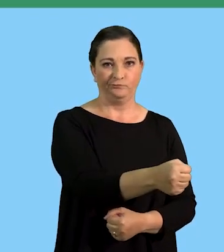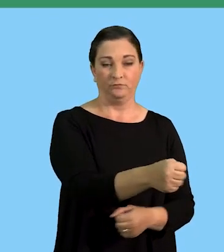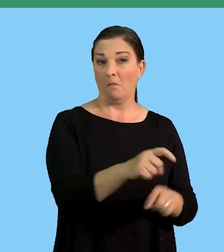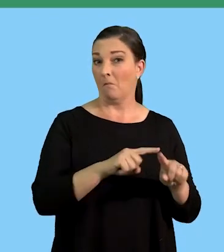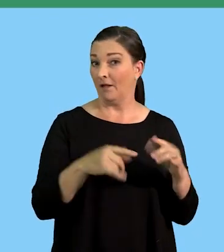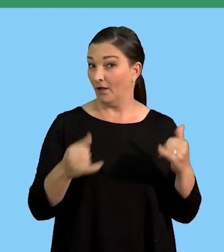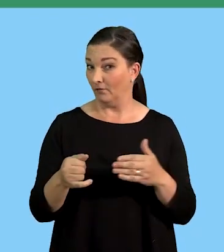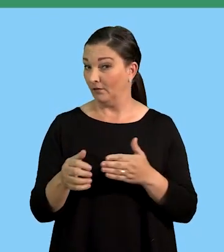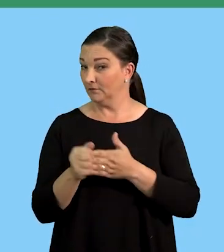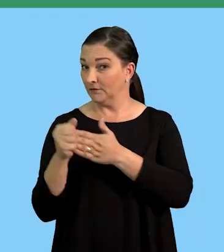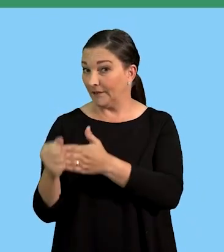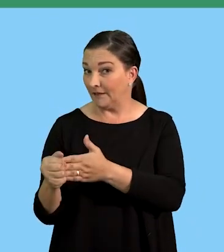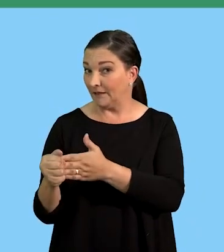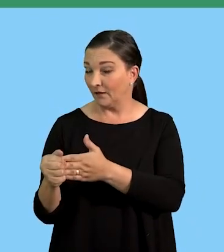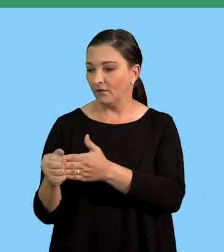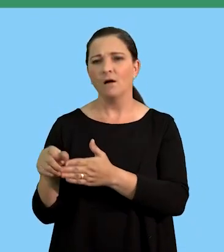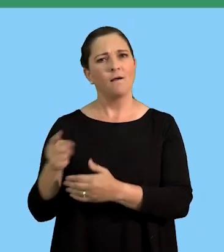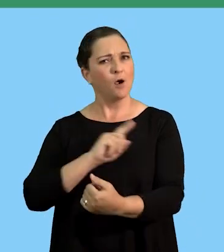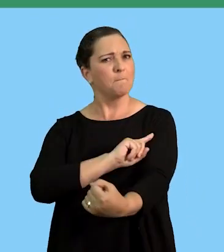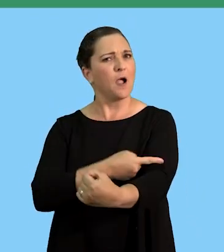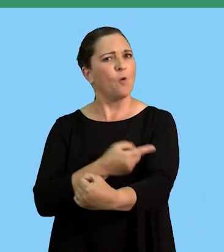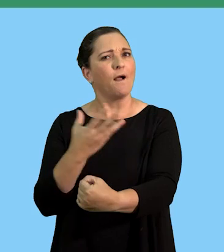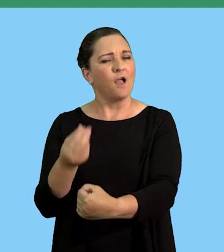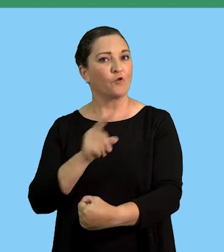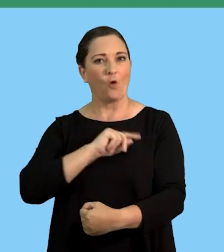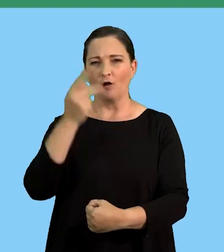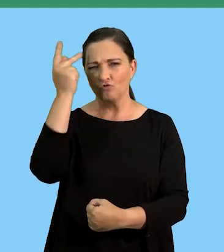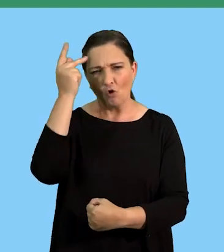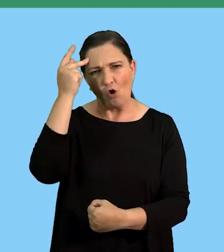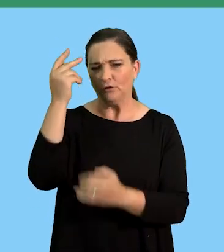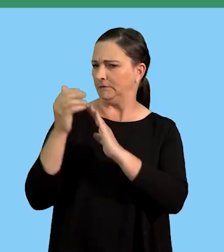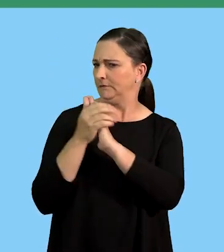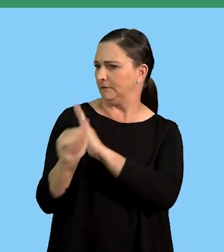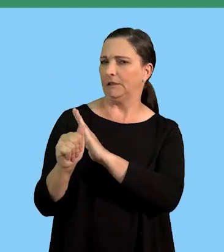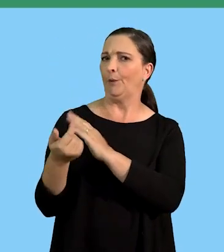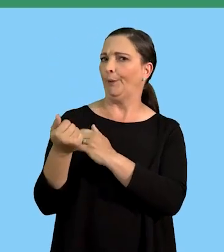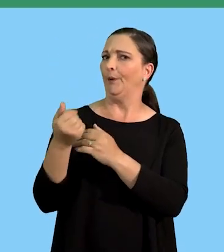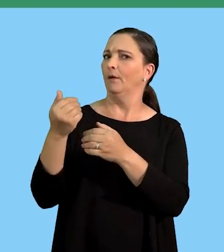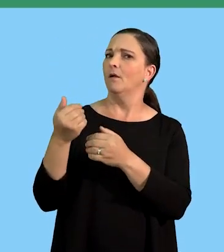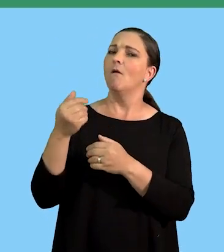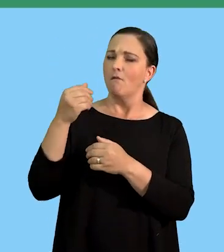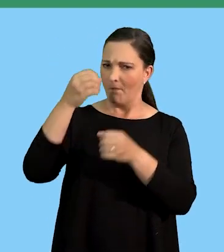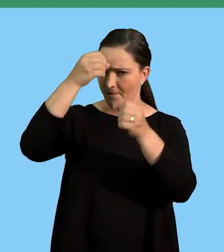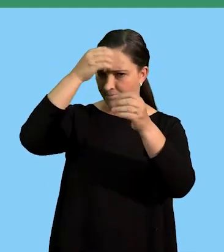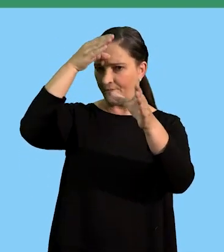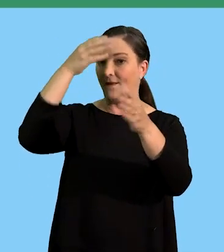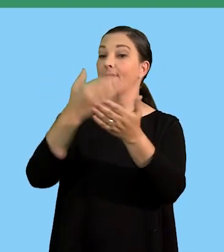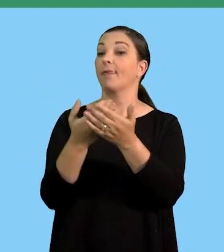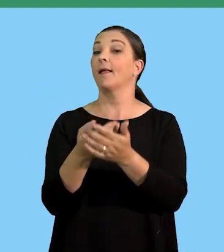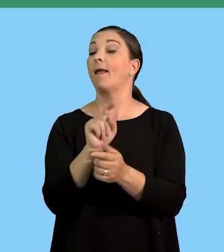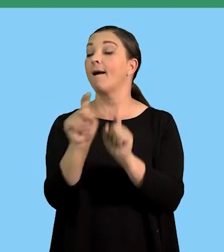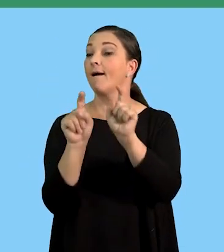appointed. However, when we look into a leader, the leader would have power because of their knowledge, skill, and intelligence, obviously,